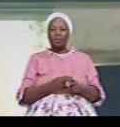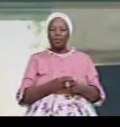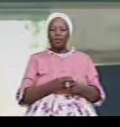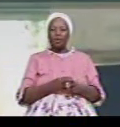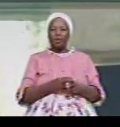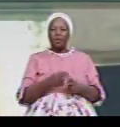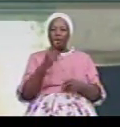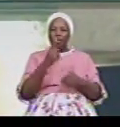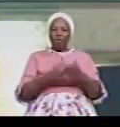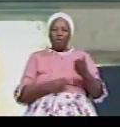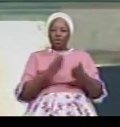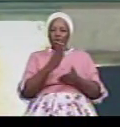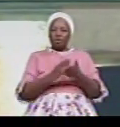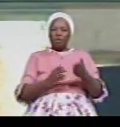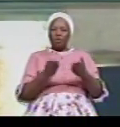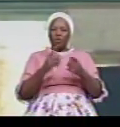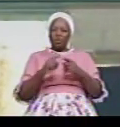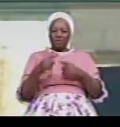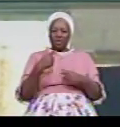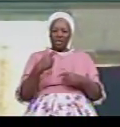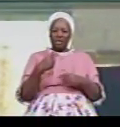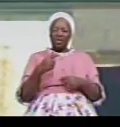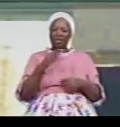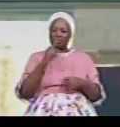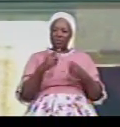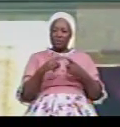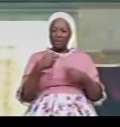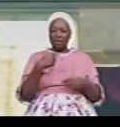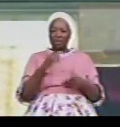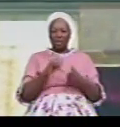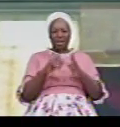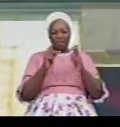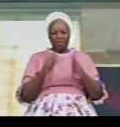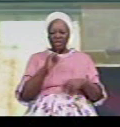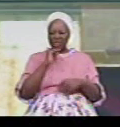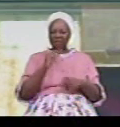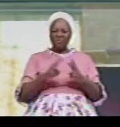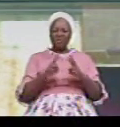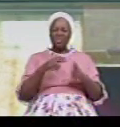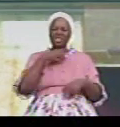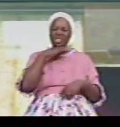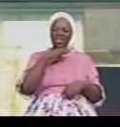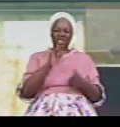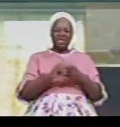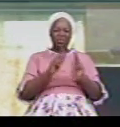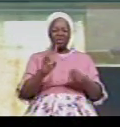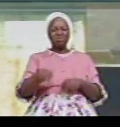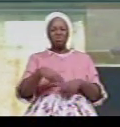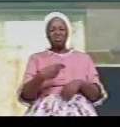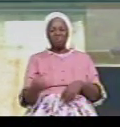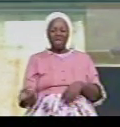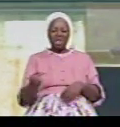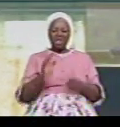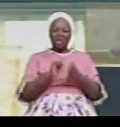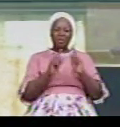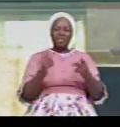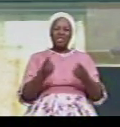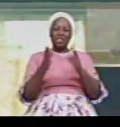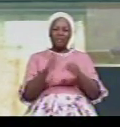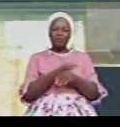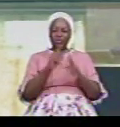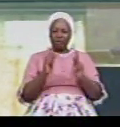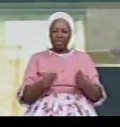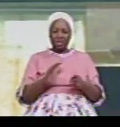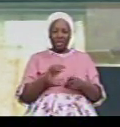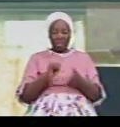say, you know, that person is a dirty fellow. It's a useless fellow. It's a sinful fellow. It's not a